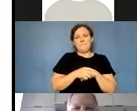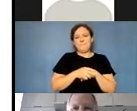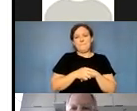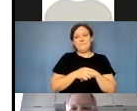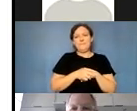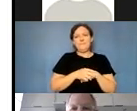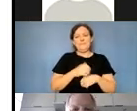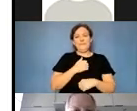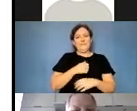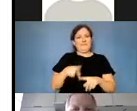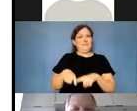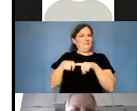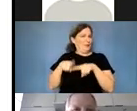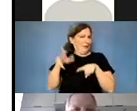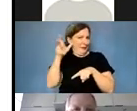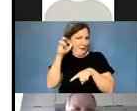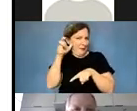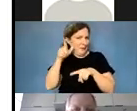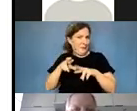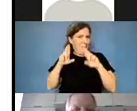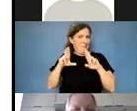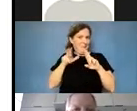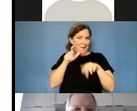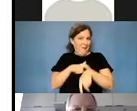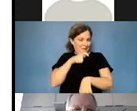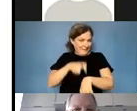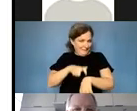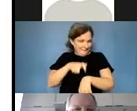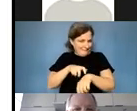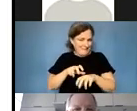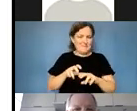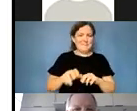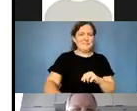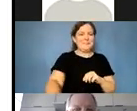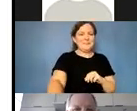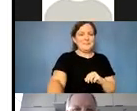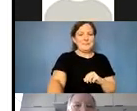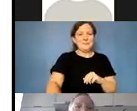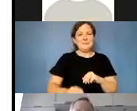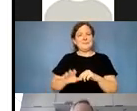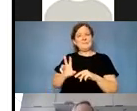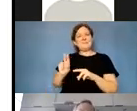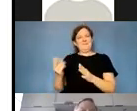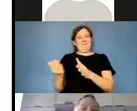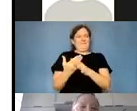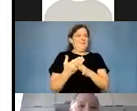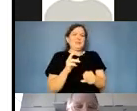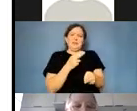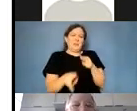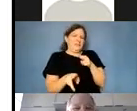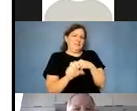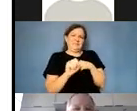Oh, sorry about that. I don't know what happened. Hopefully that hasn't been very long. It hasn't, has it? Nope, not at all. It was just for a few